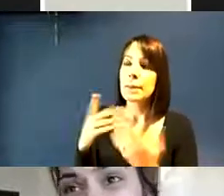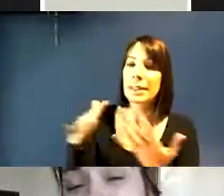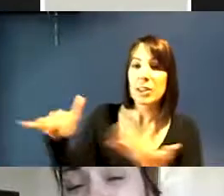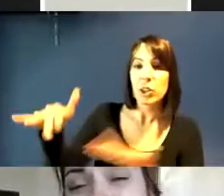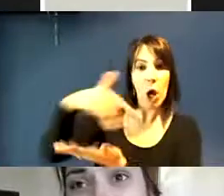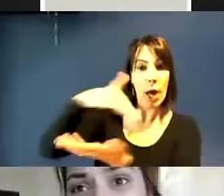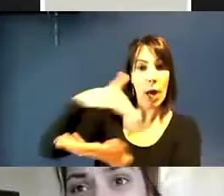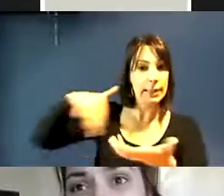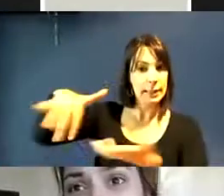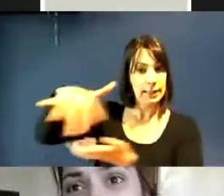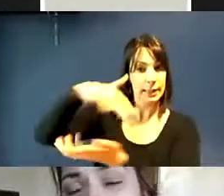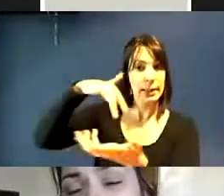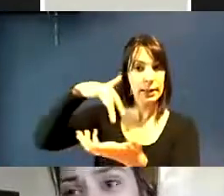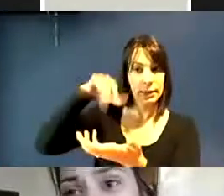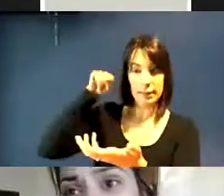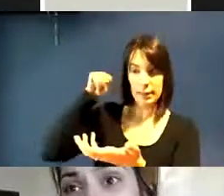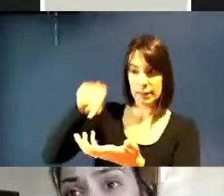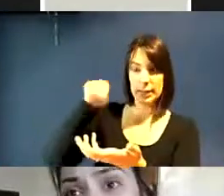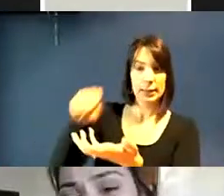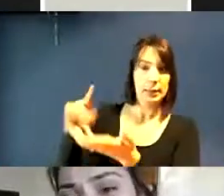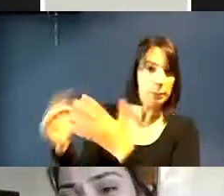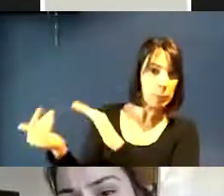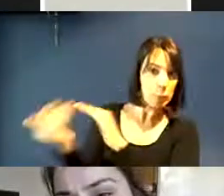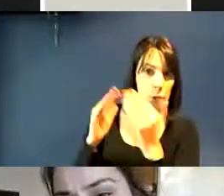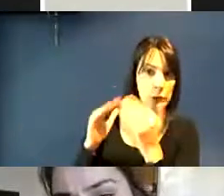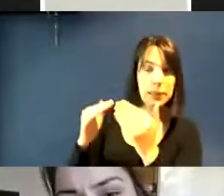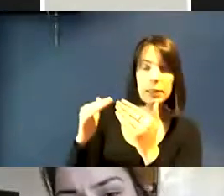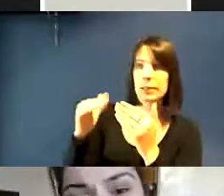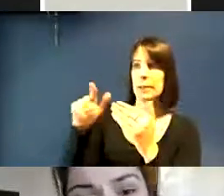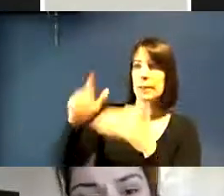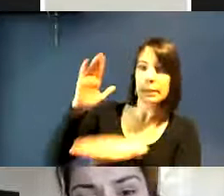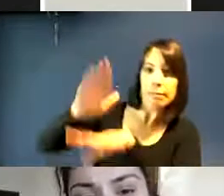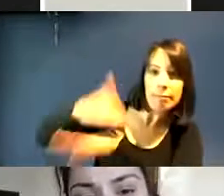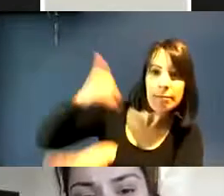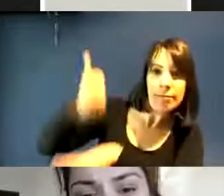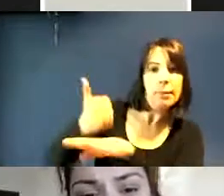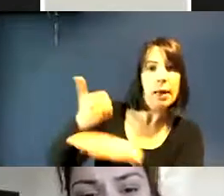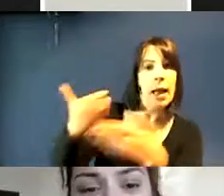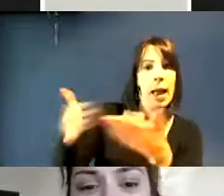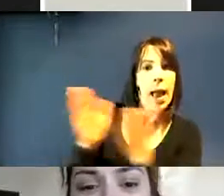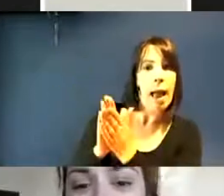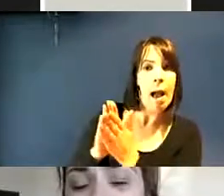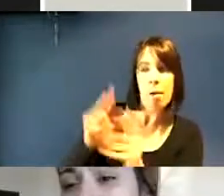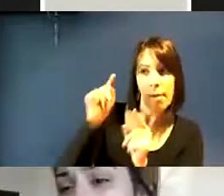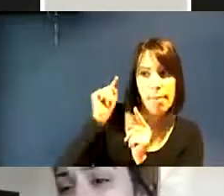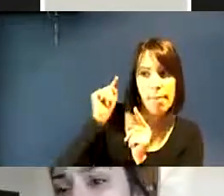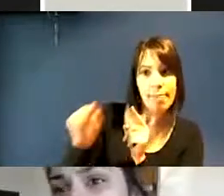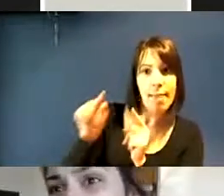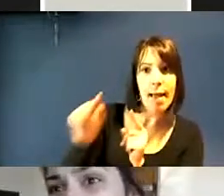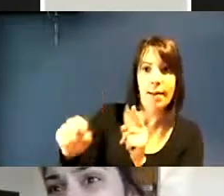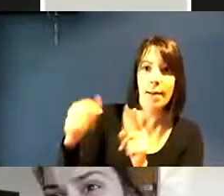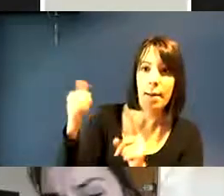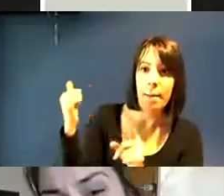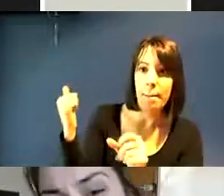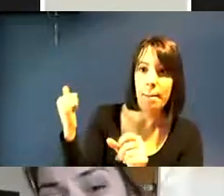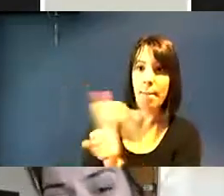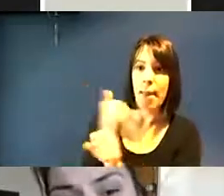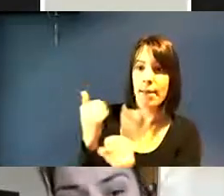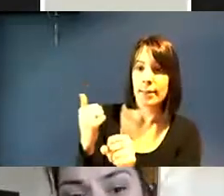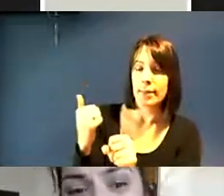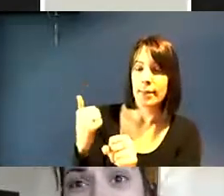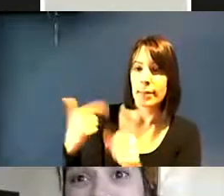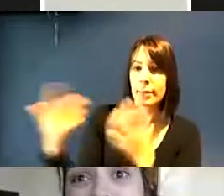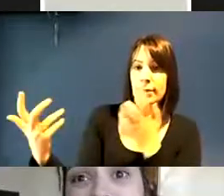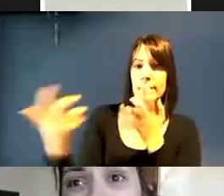in and the ableist structures, policies and practices that surround us that are the disabling factor,